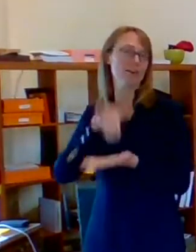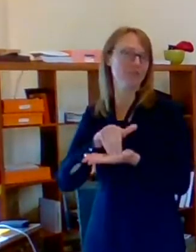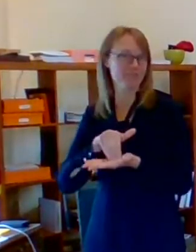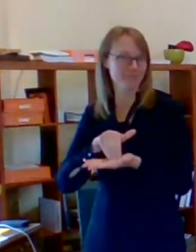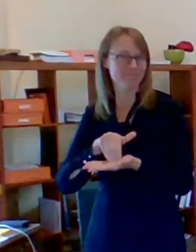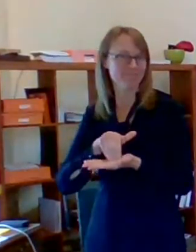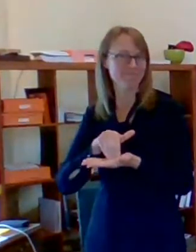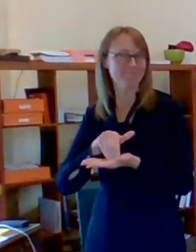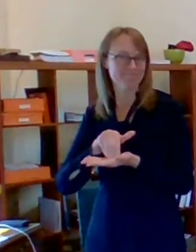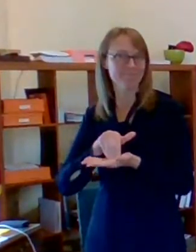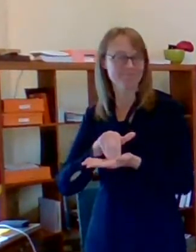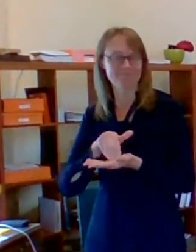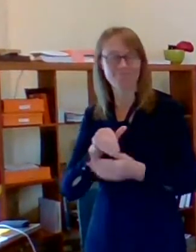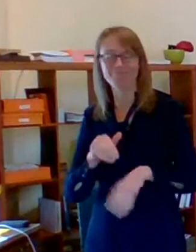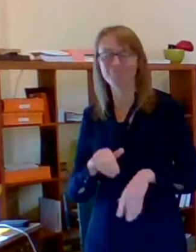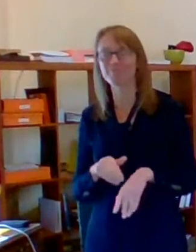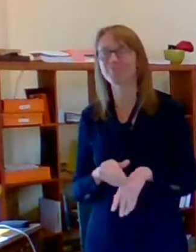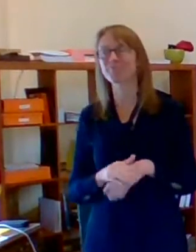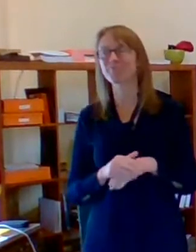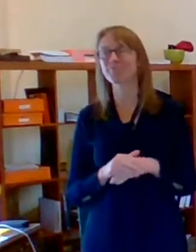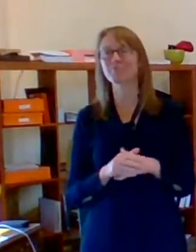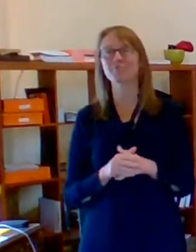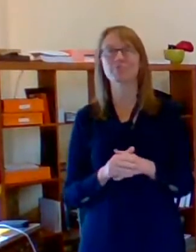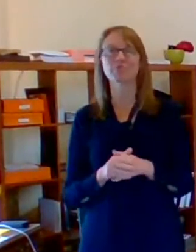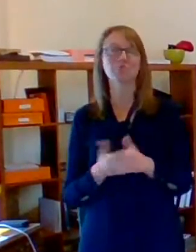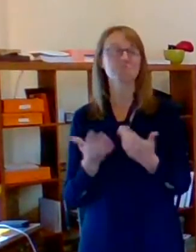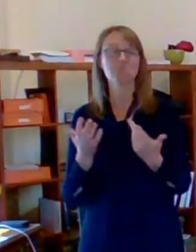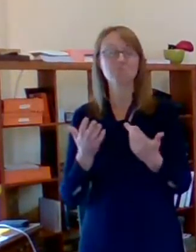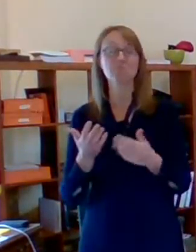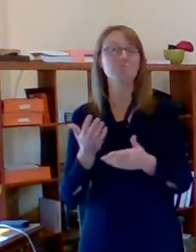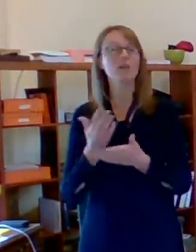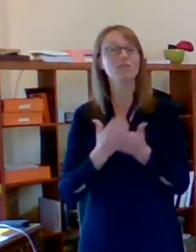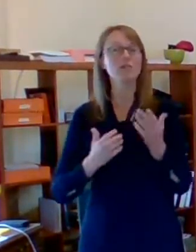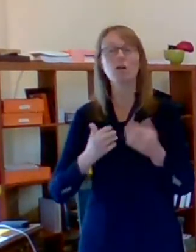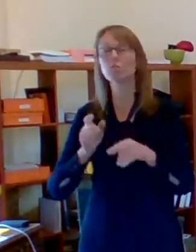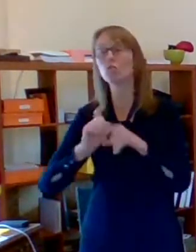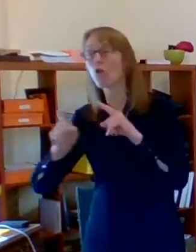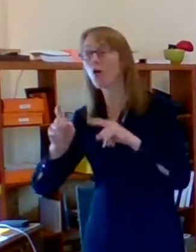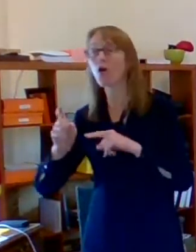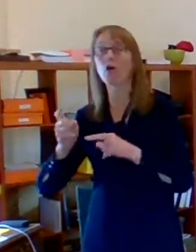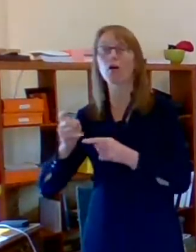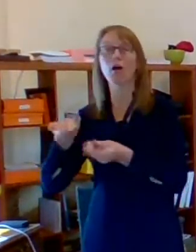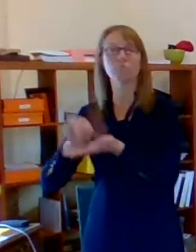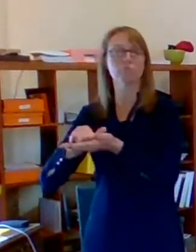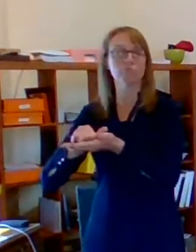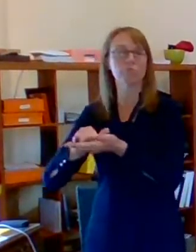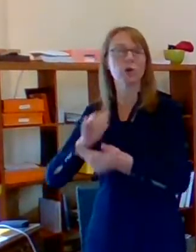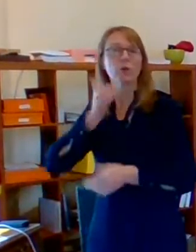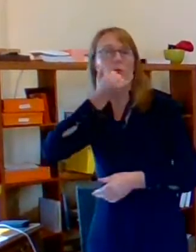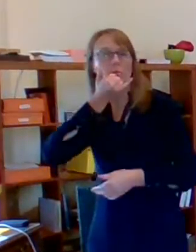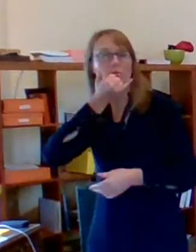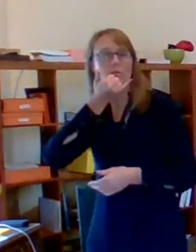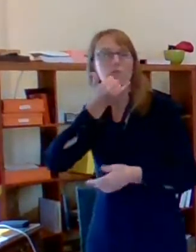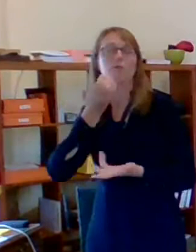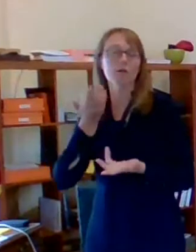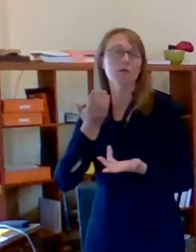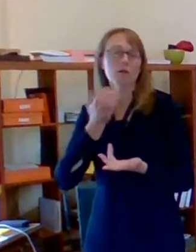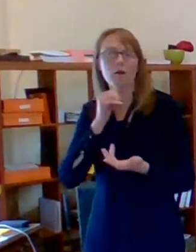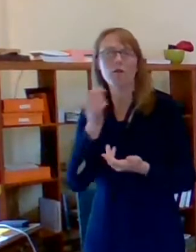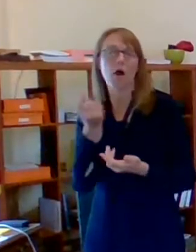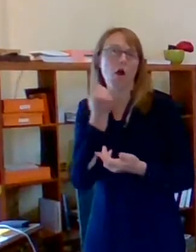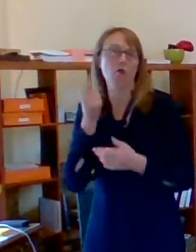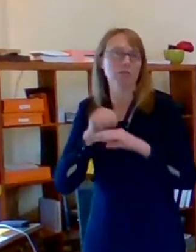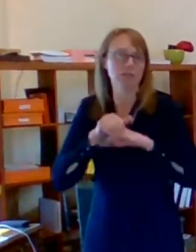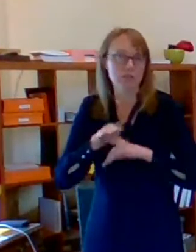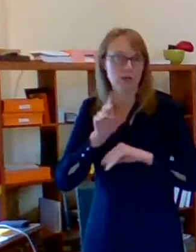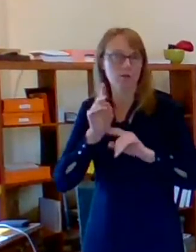And not all of them are dispatched because, you know, some of them are hang-ups and those kinds of things, but it tells you the volume of calls